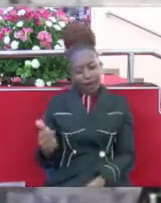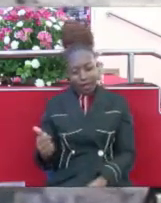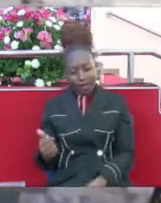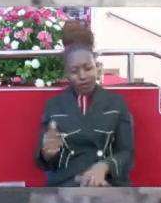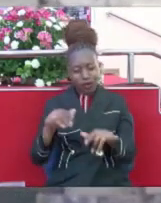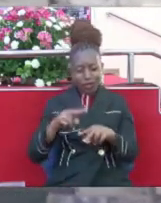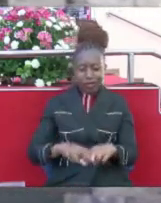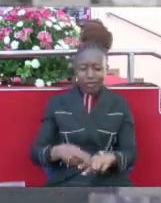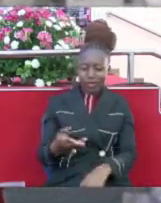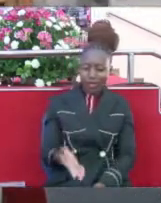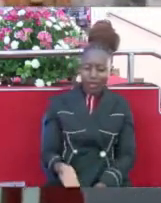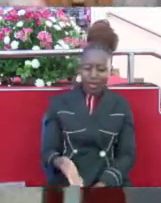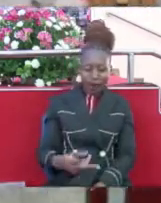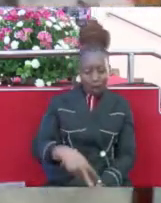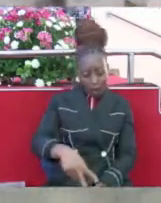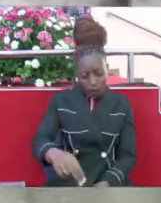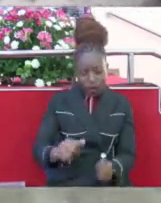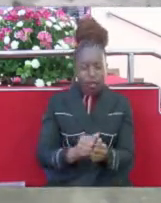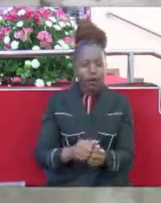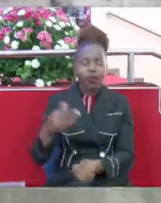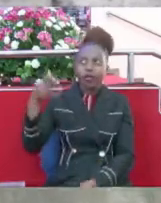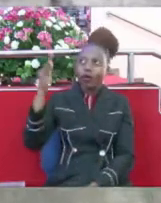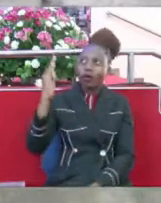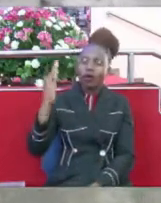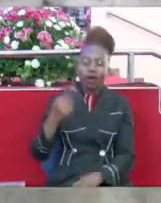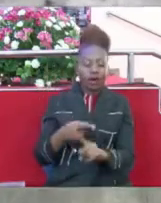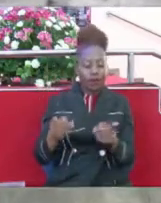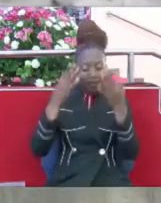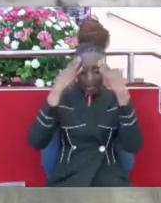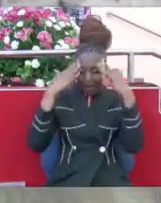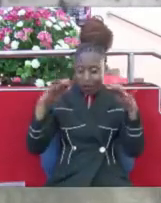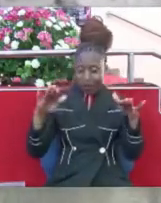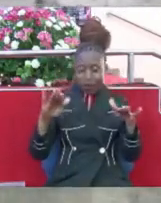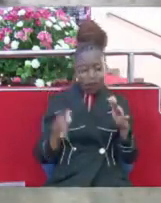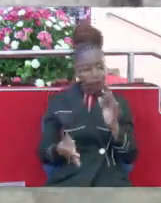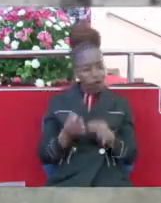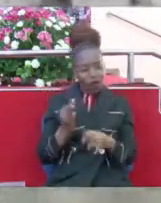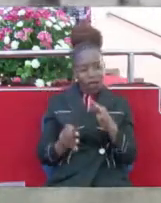But I don't know whether we have come to a point of making the big asking.